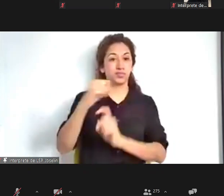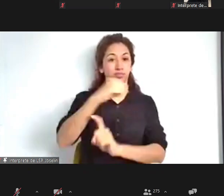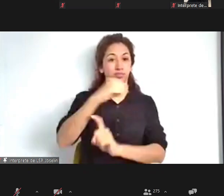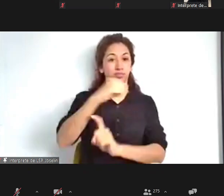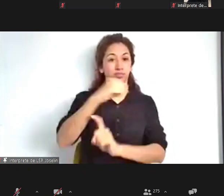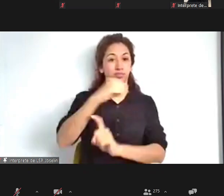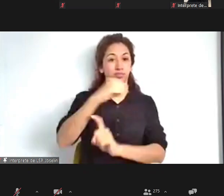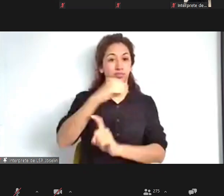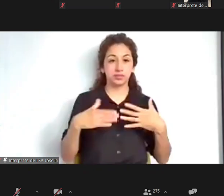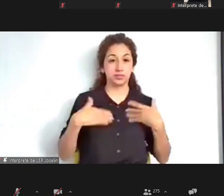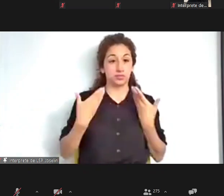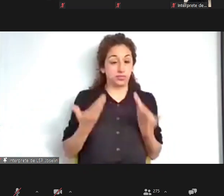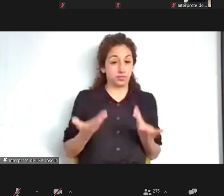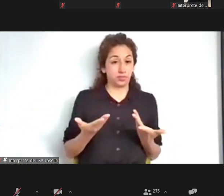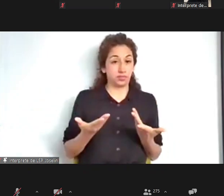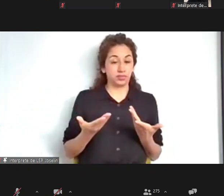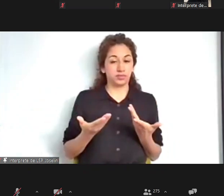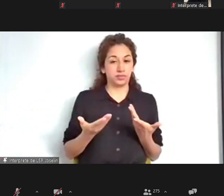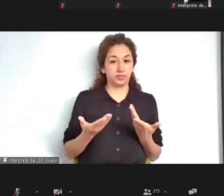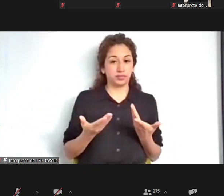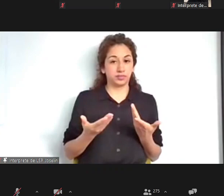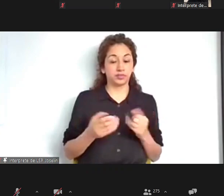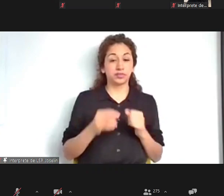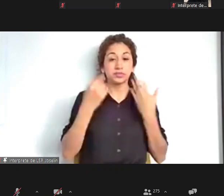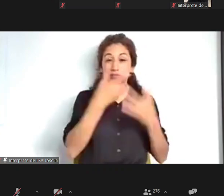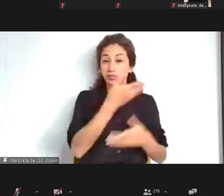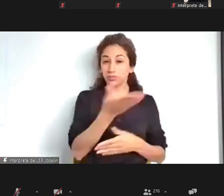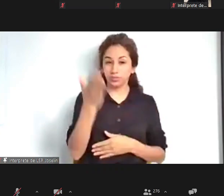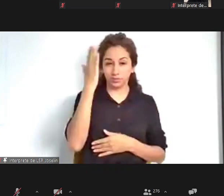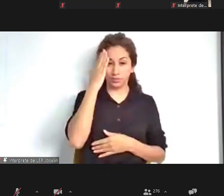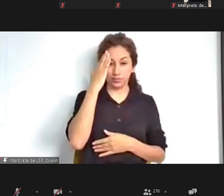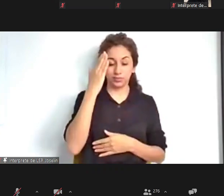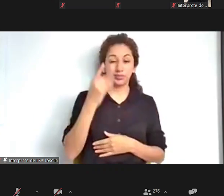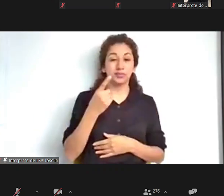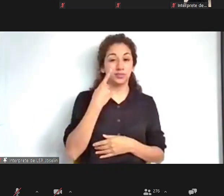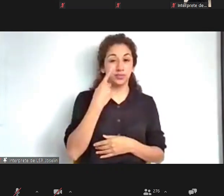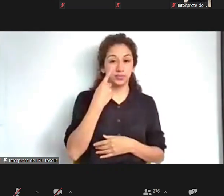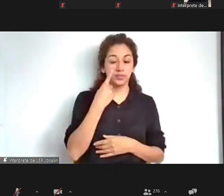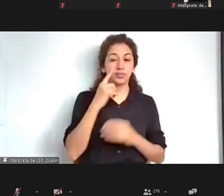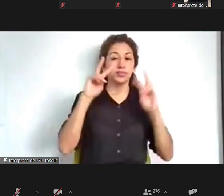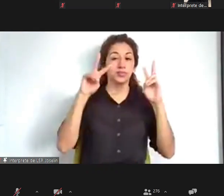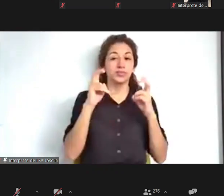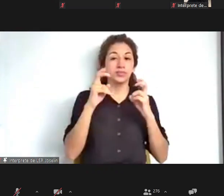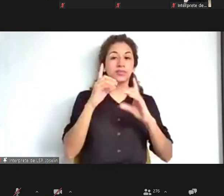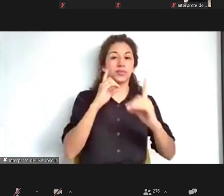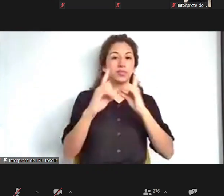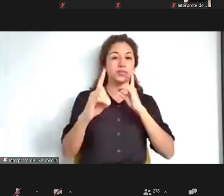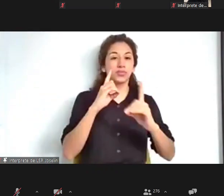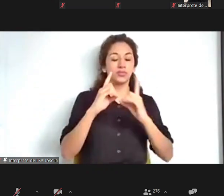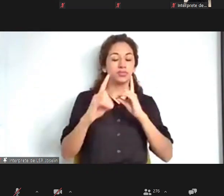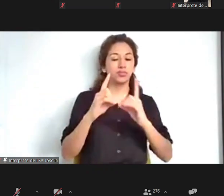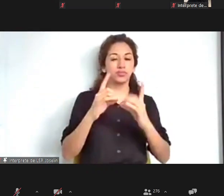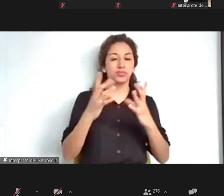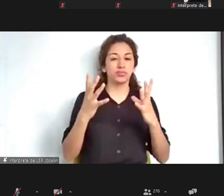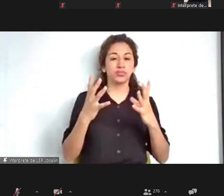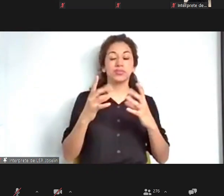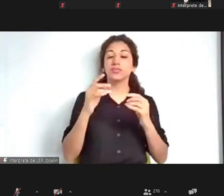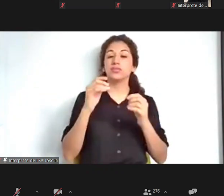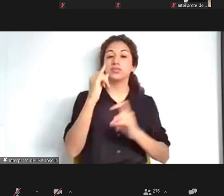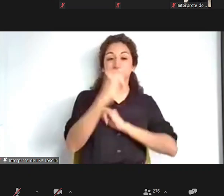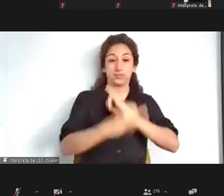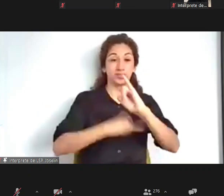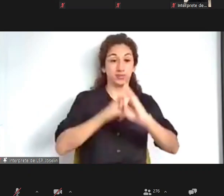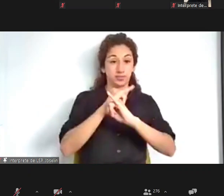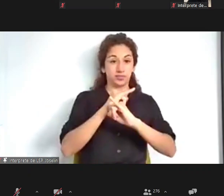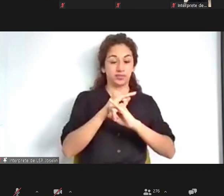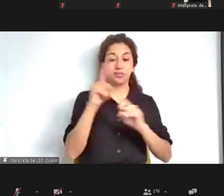work the the path towards the social transformation it is possible that you have heard about the rapid